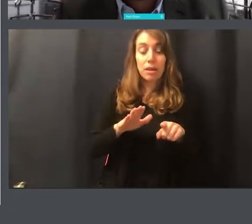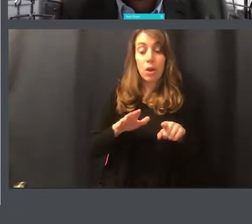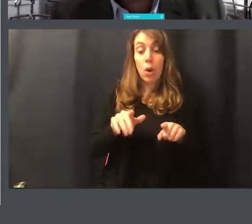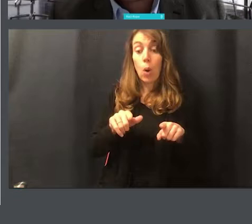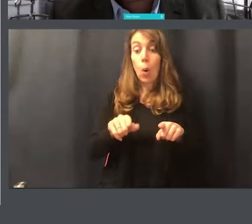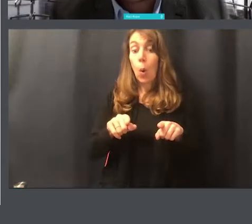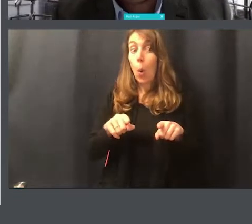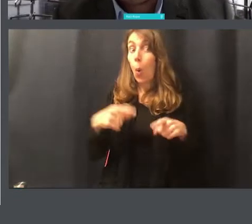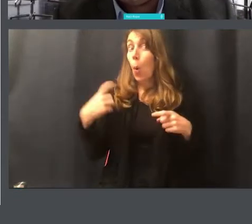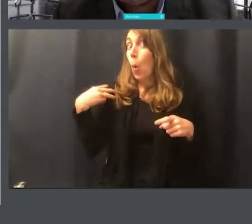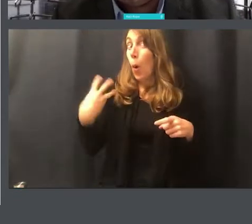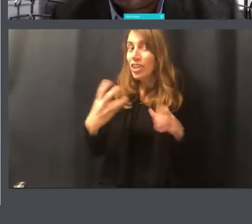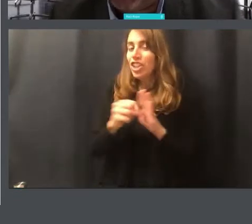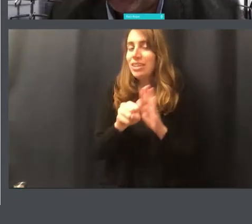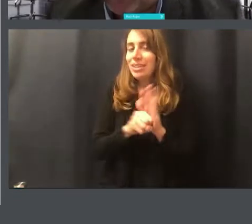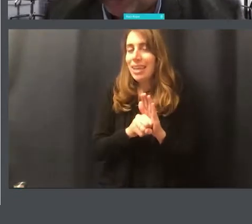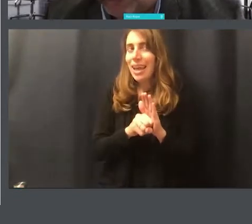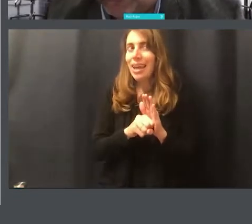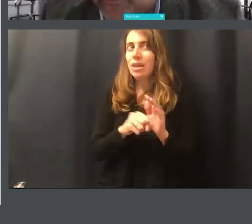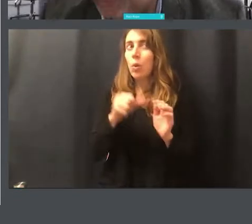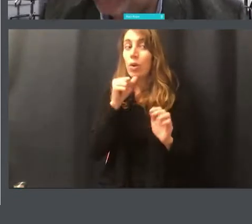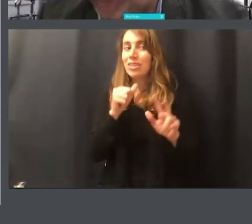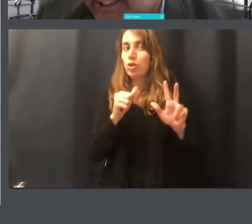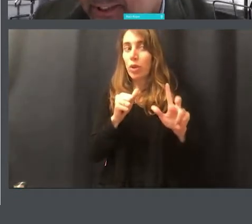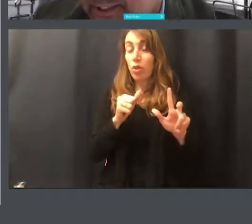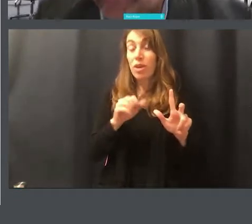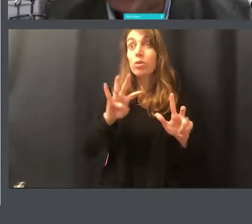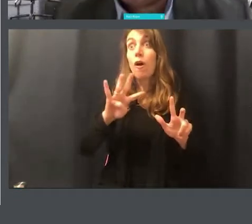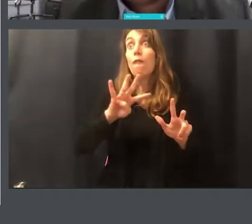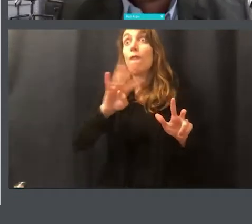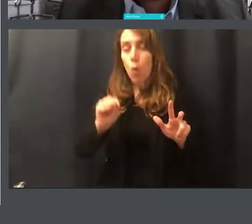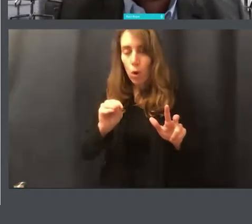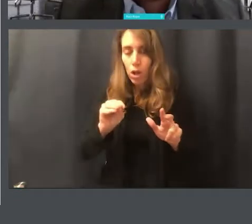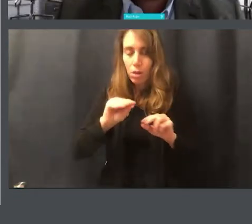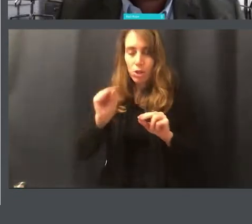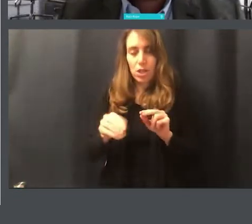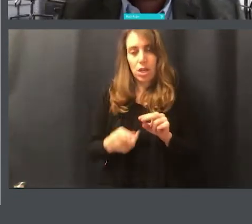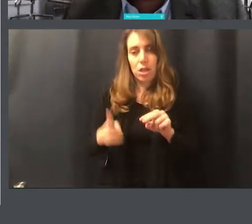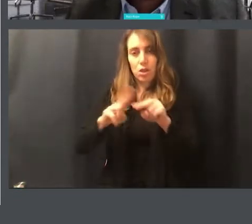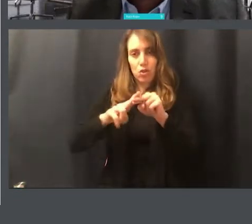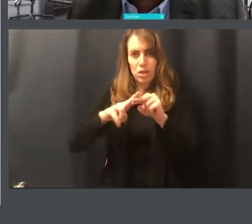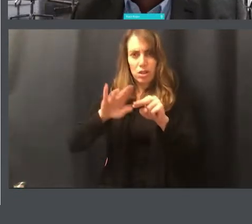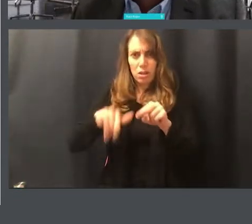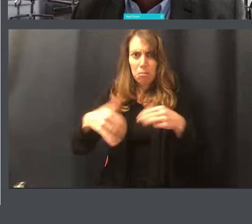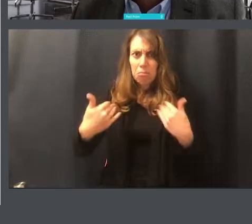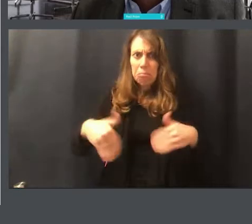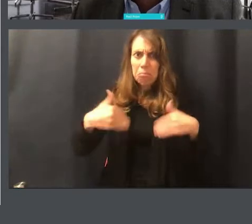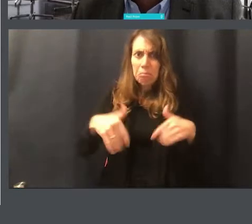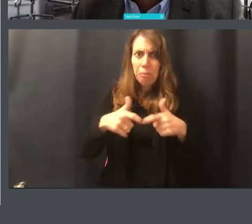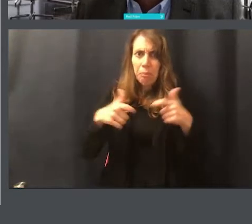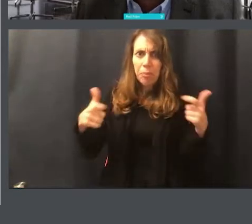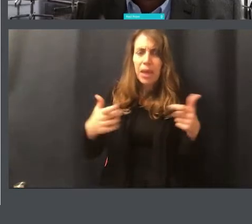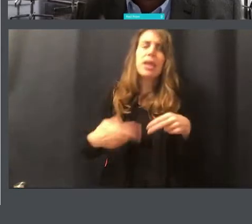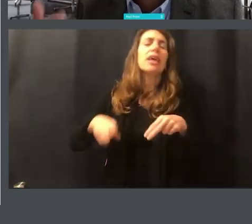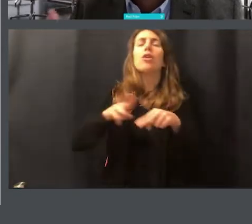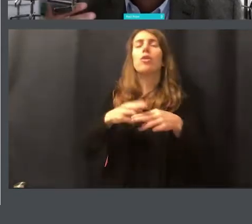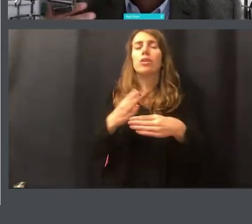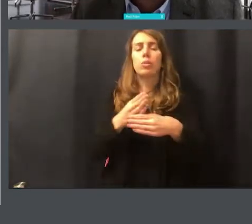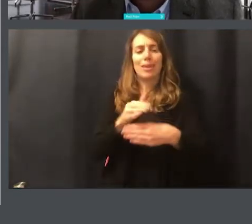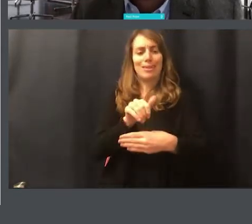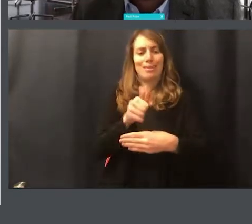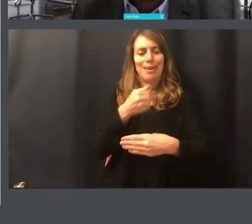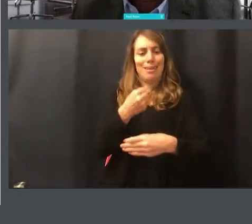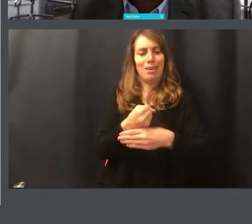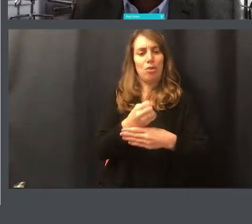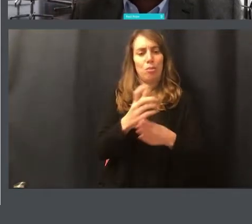was 40%, right? So that's a pretty large increase in a 10-year period, and it's projected to keep on